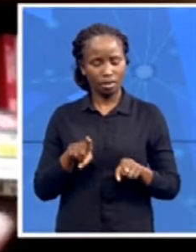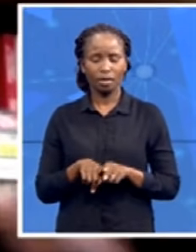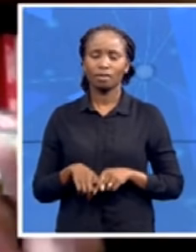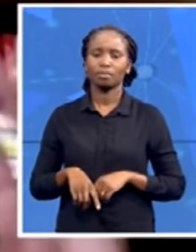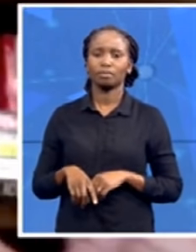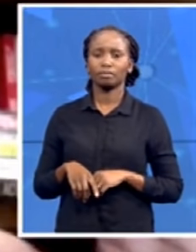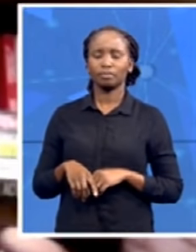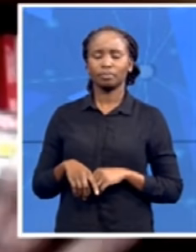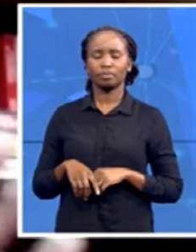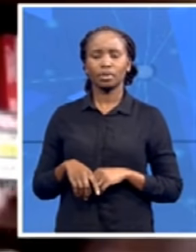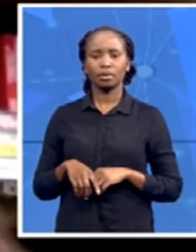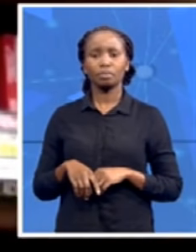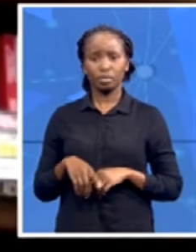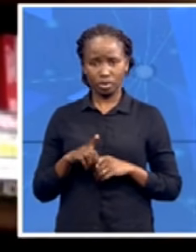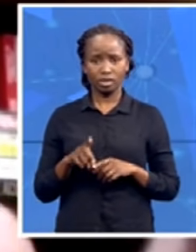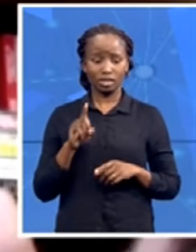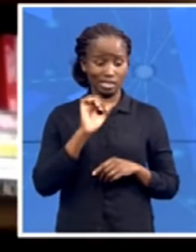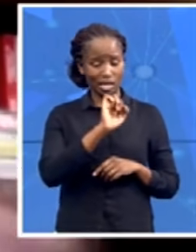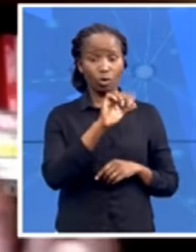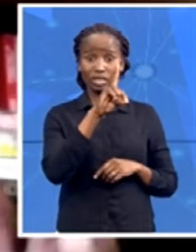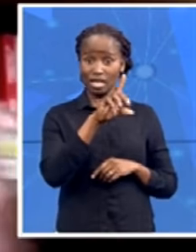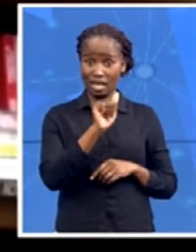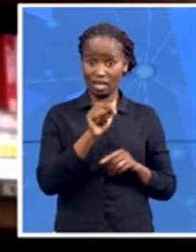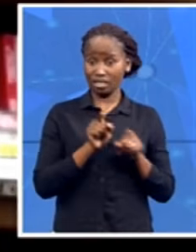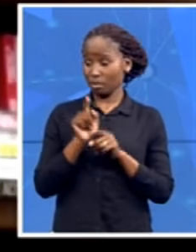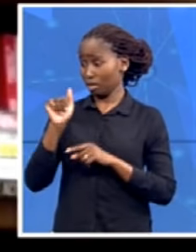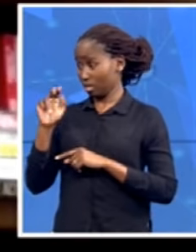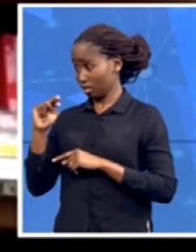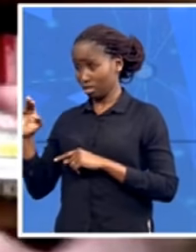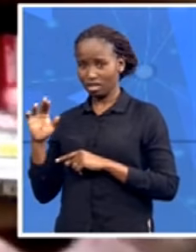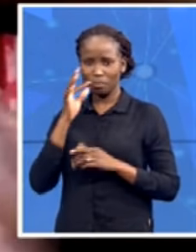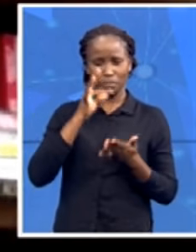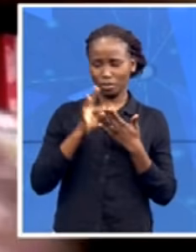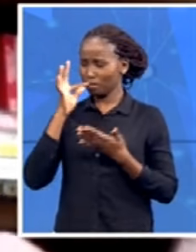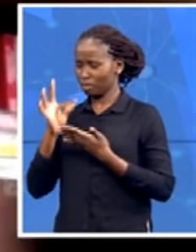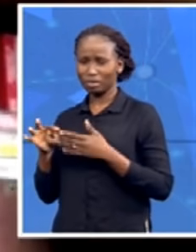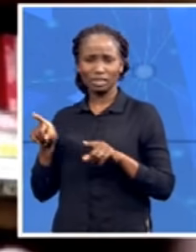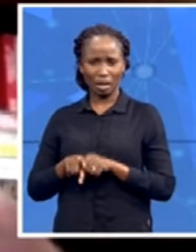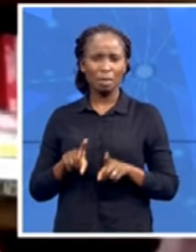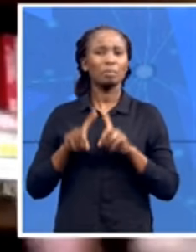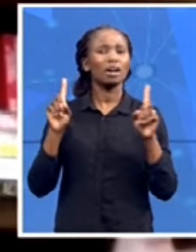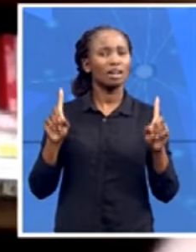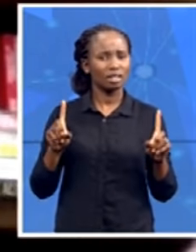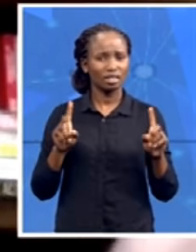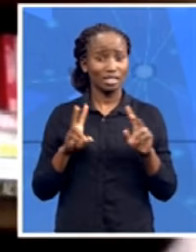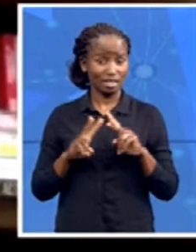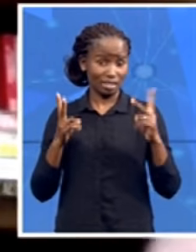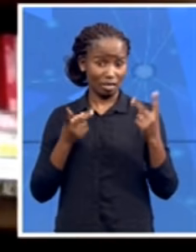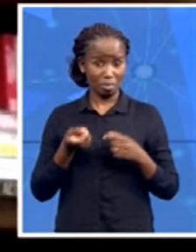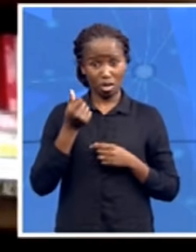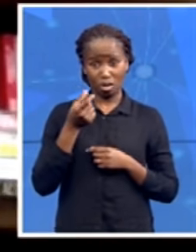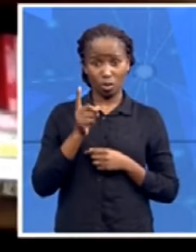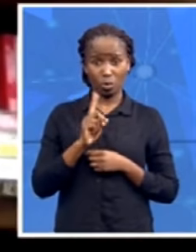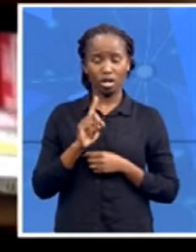is also proposing. The only difference in terms of my comparative analysis between